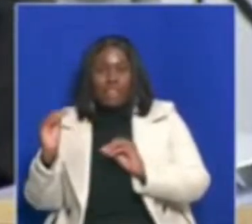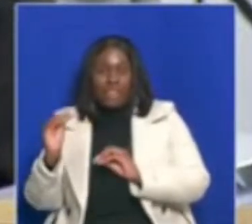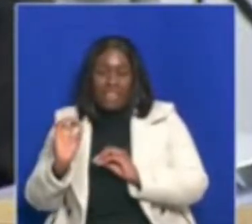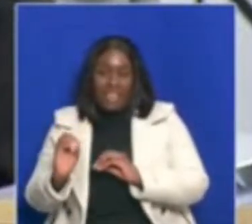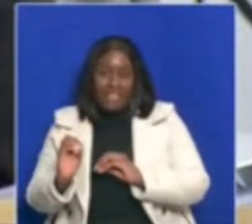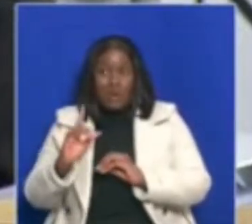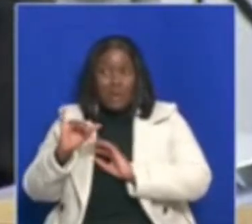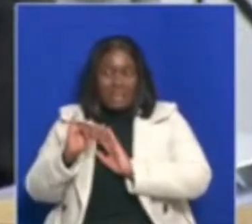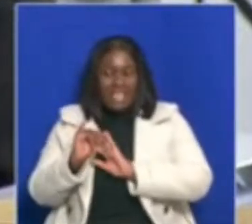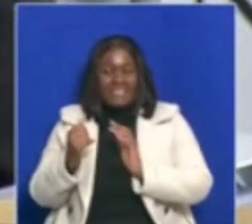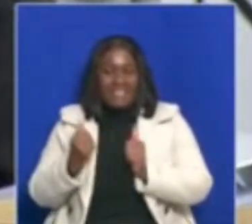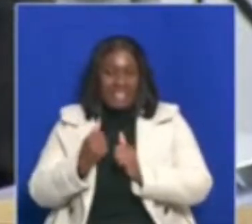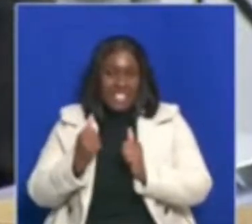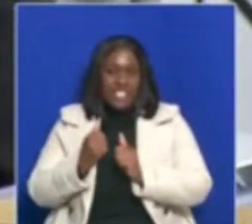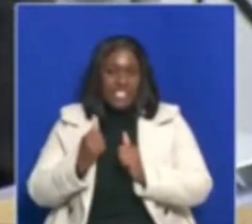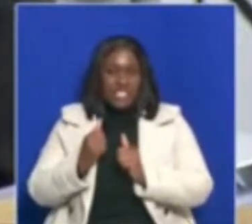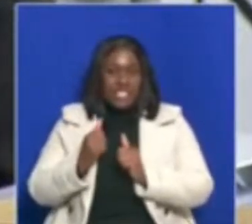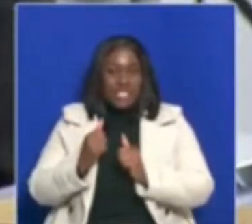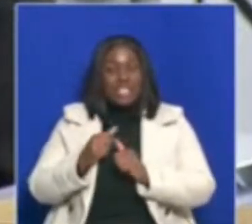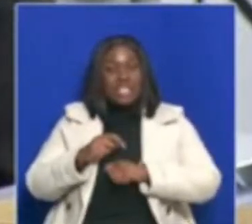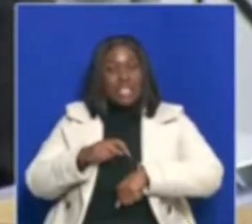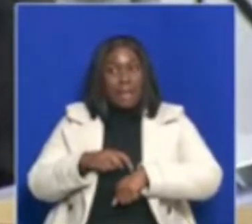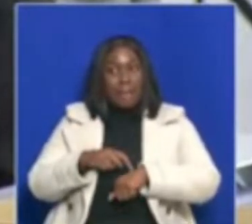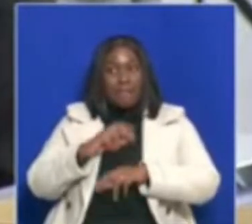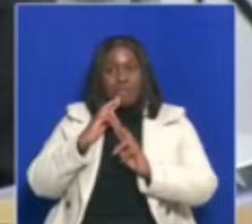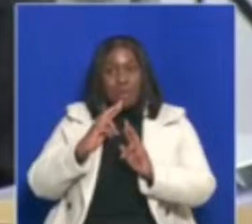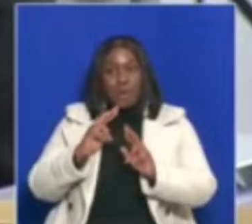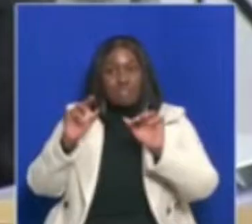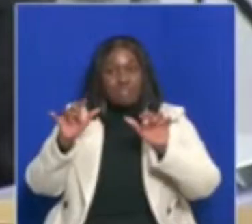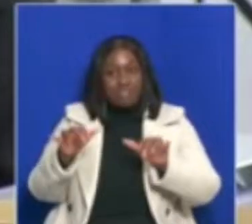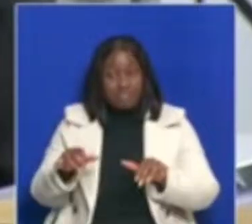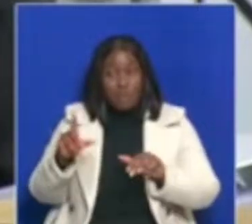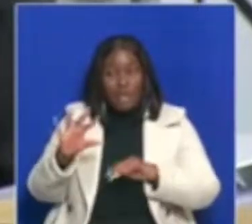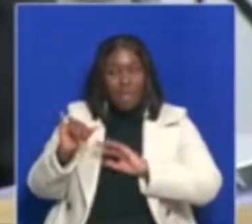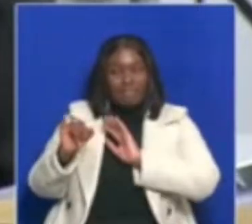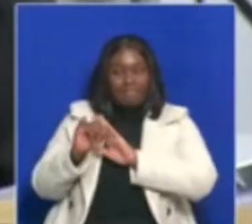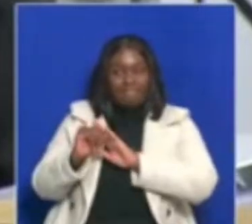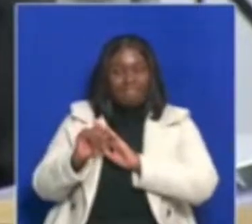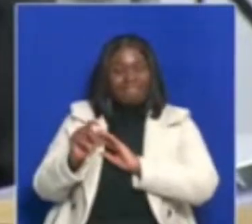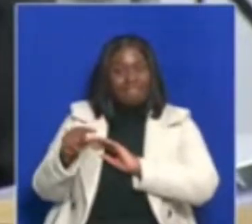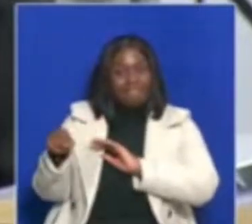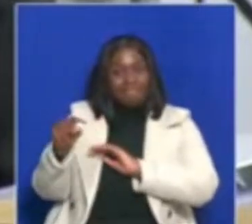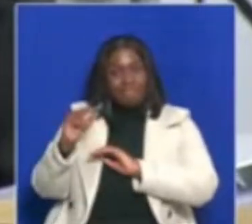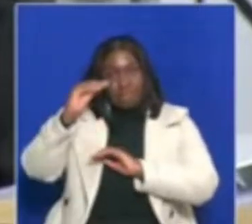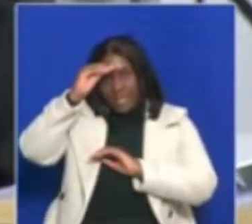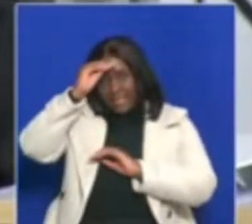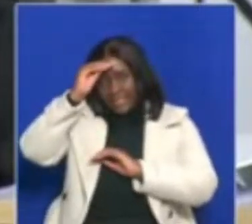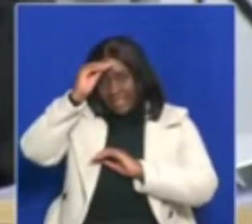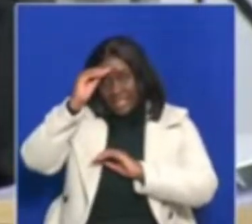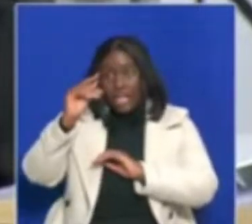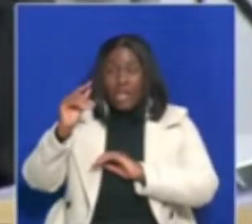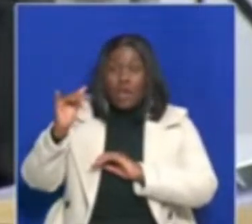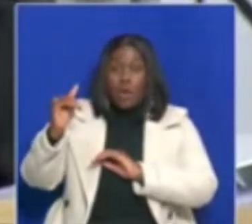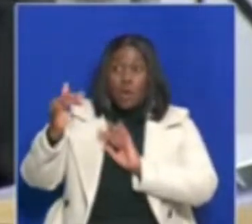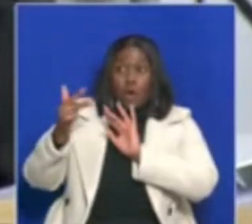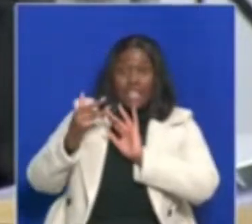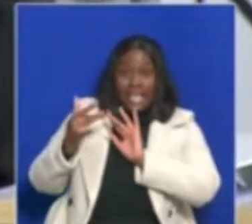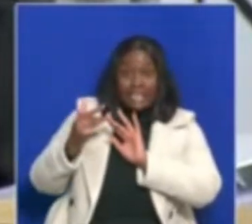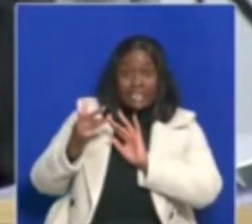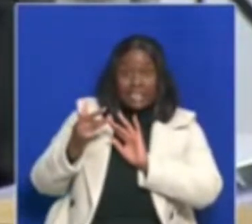when reports are made, we did identify the task teams generally delay, and we have taken it